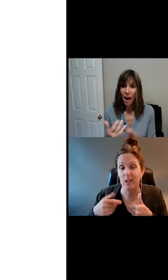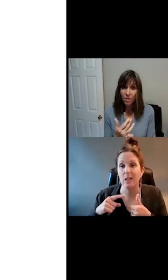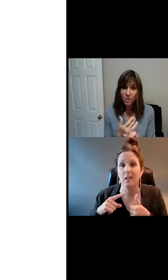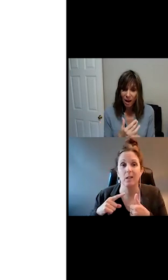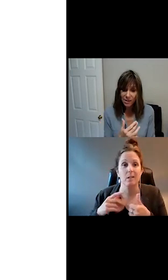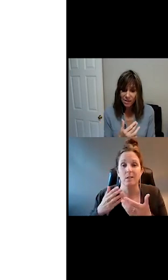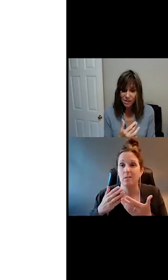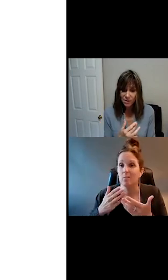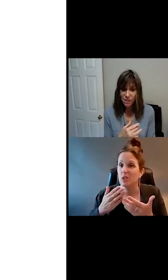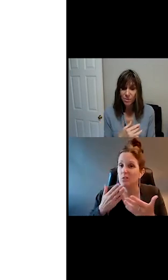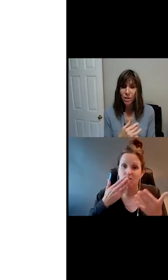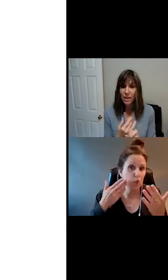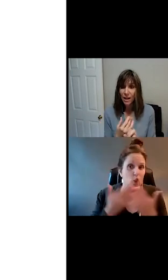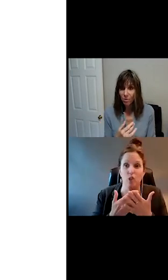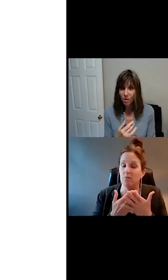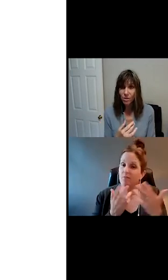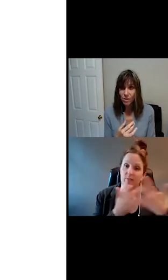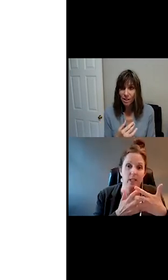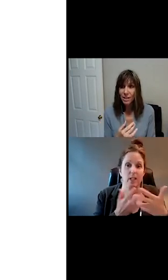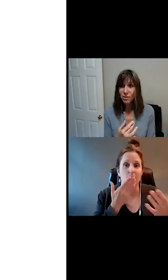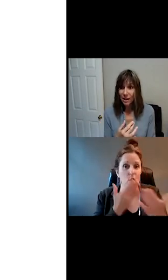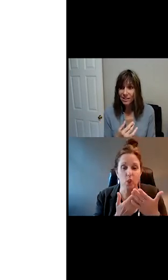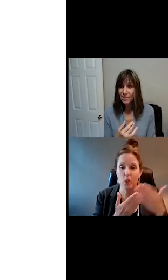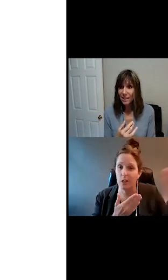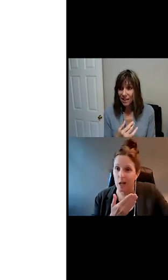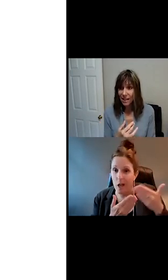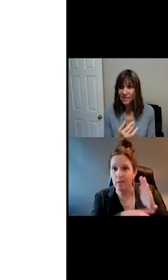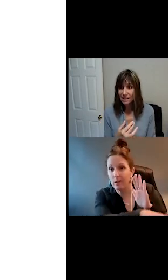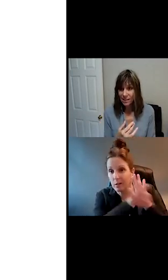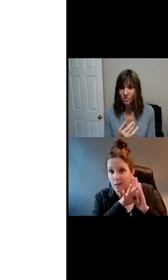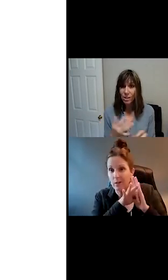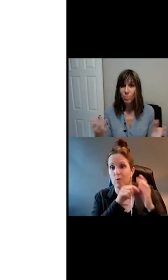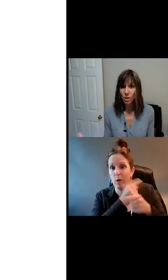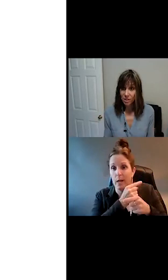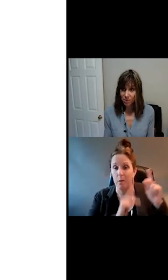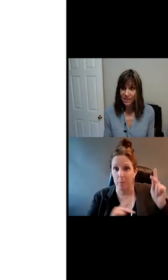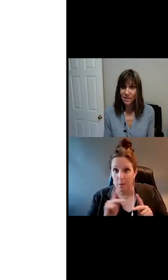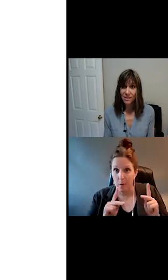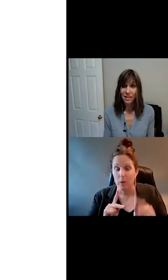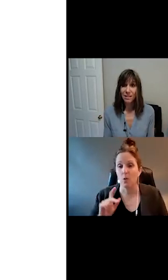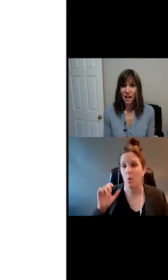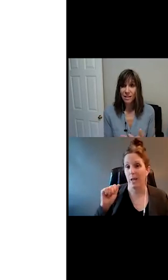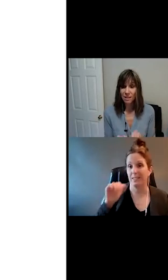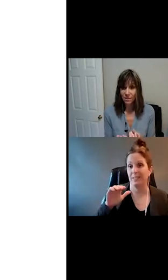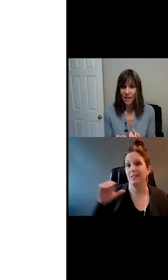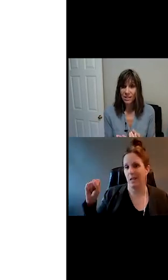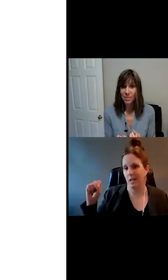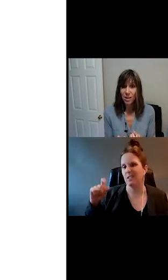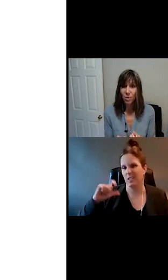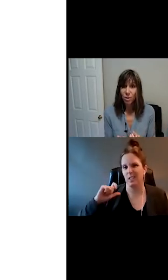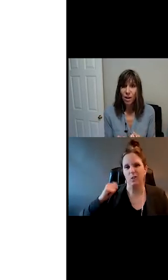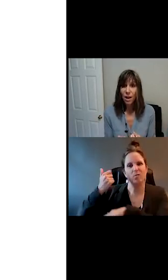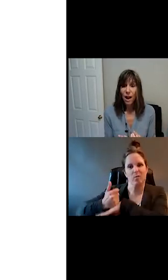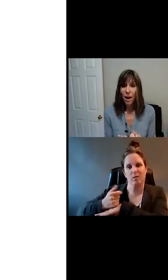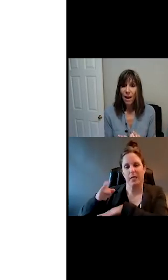good hiring practices for these community health workers. So that's something that ACCS would need to put into place, because they need to identify